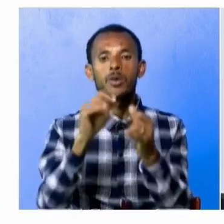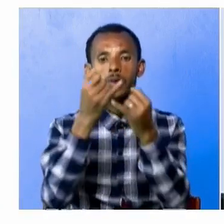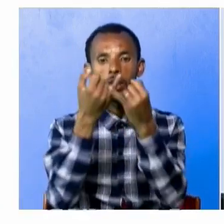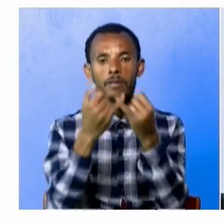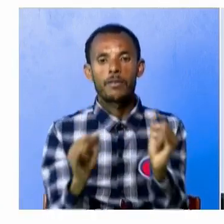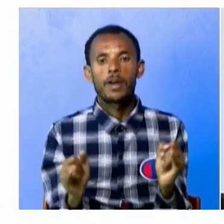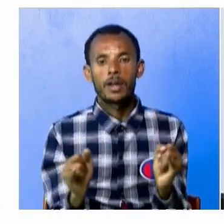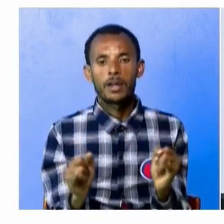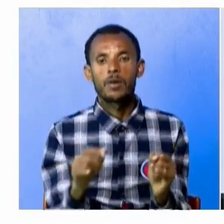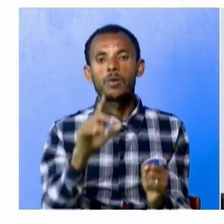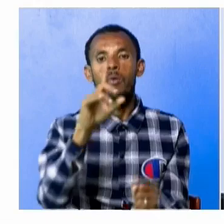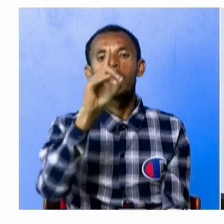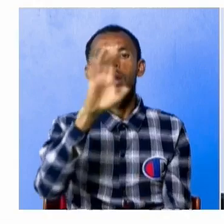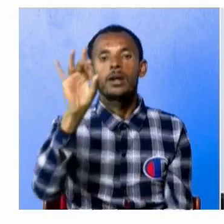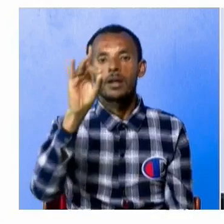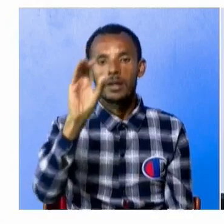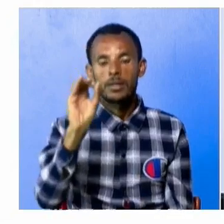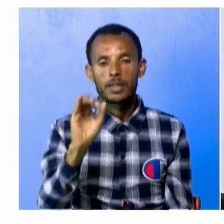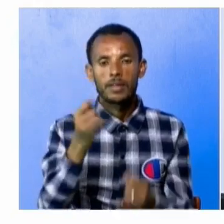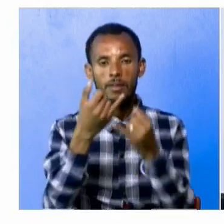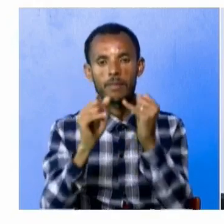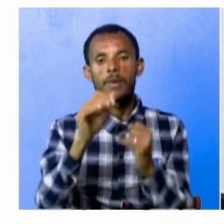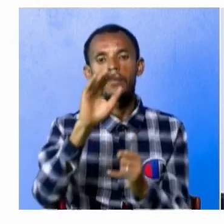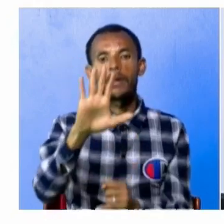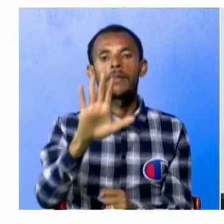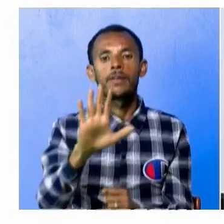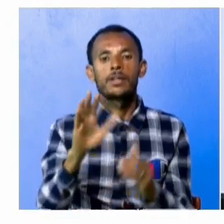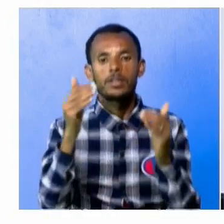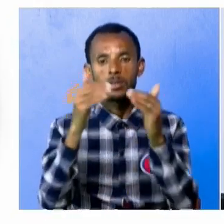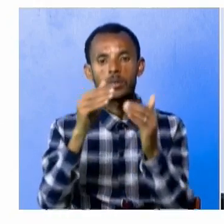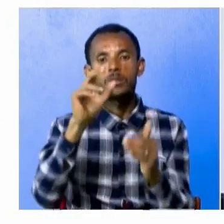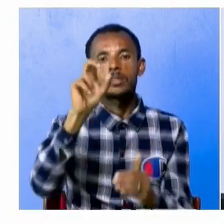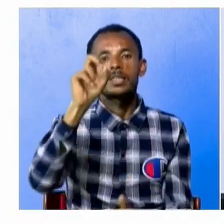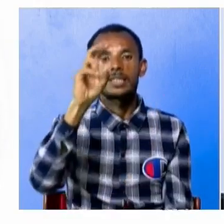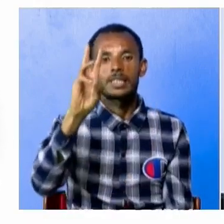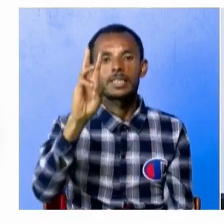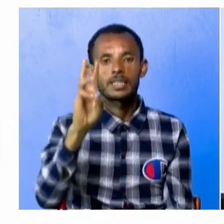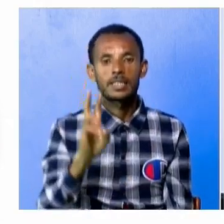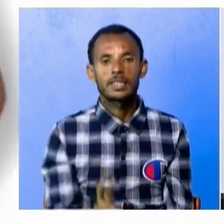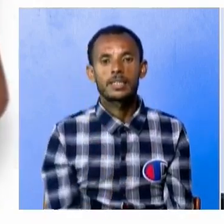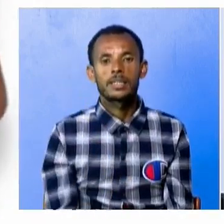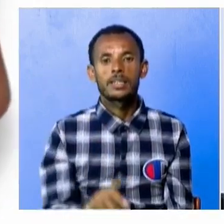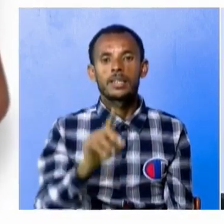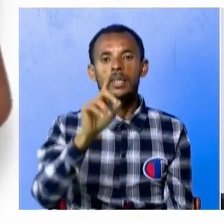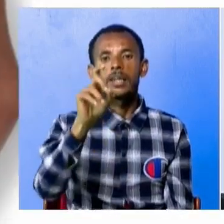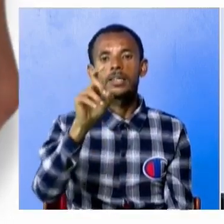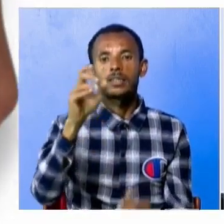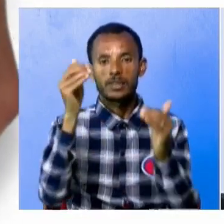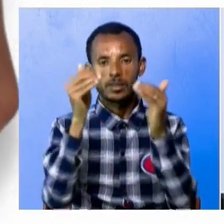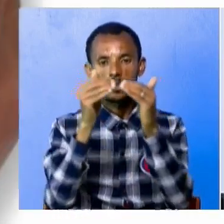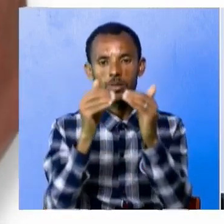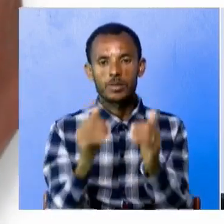divide 180 degree by 5, you will get 36. So x becomes